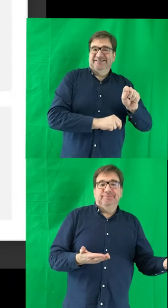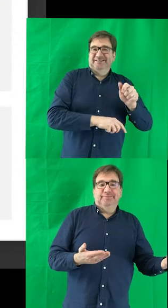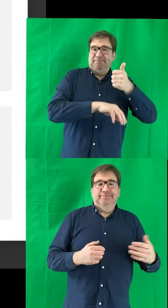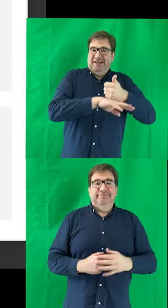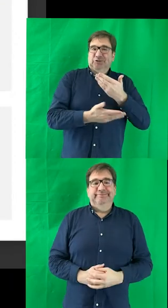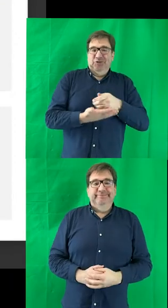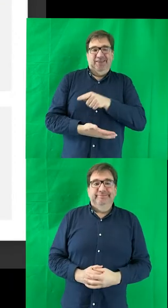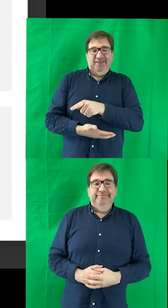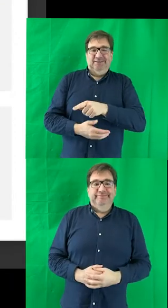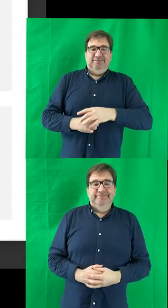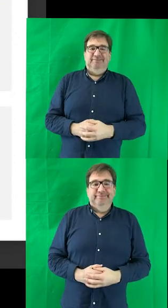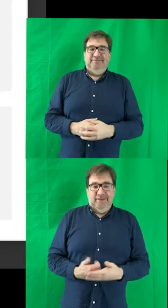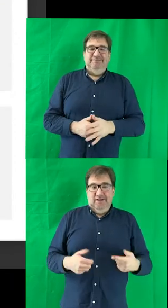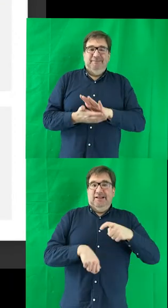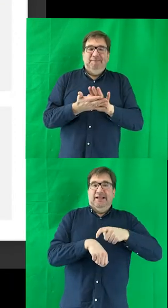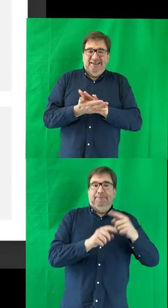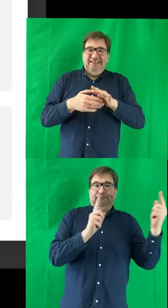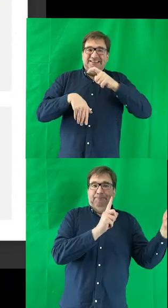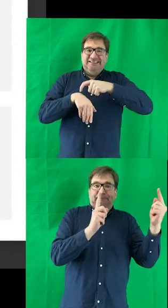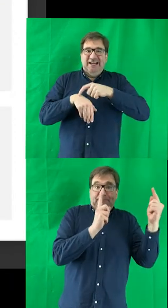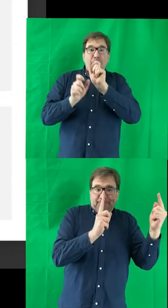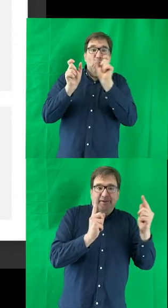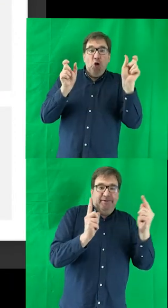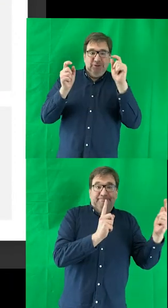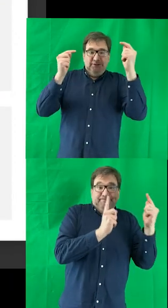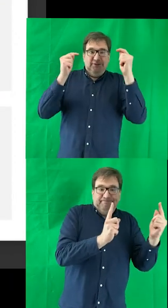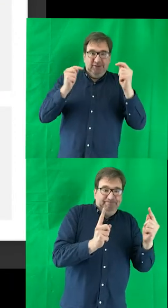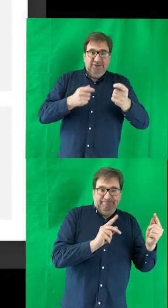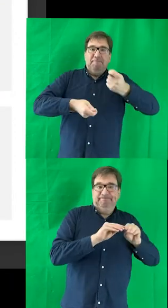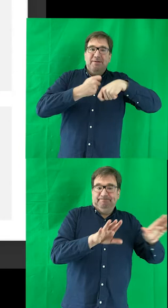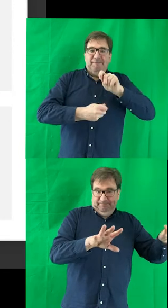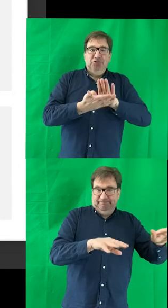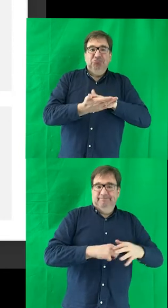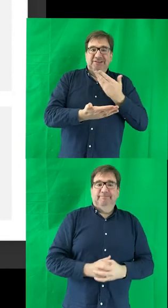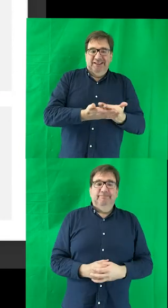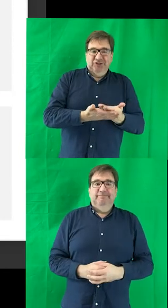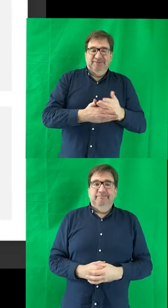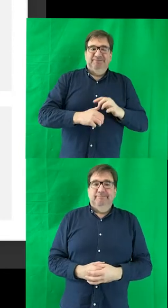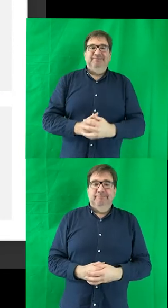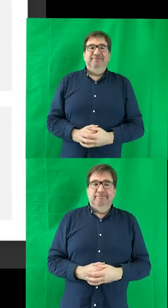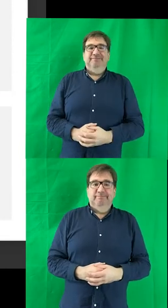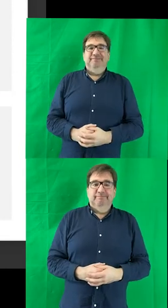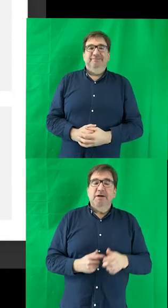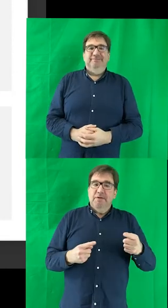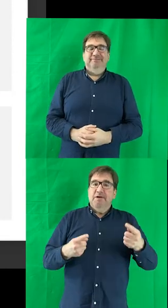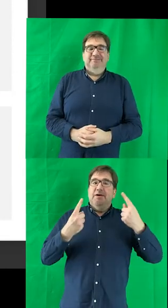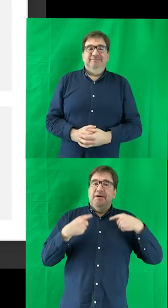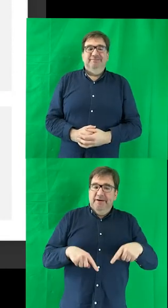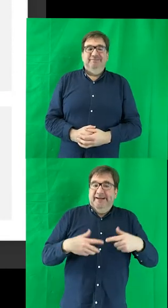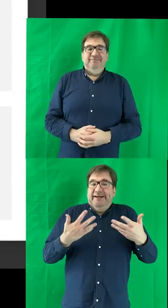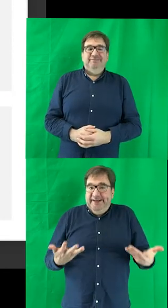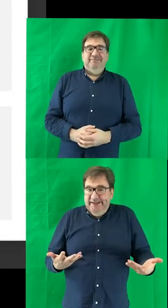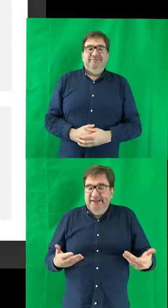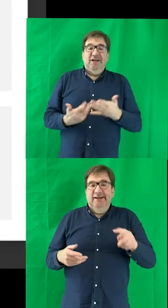would produce timed glosses, so essentially gloss subtitles. What is less often the